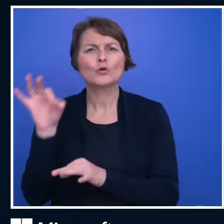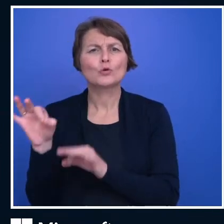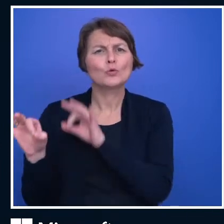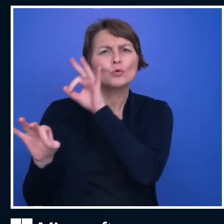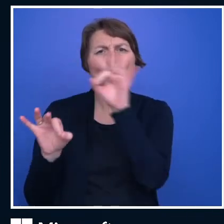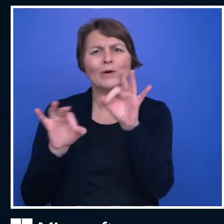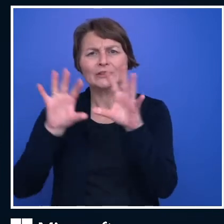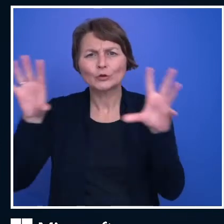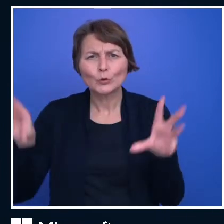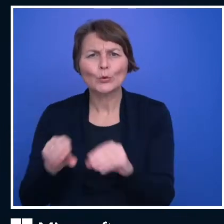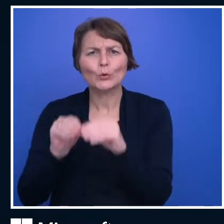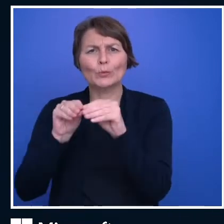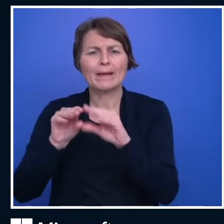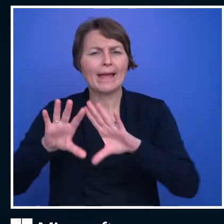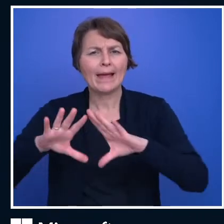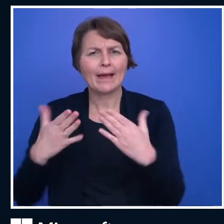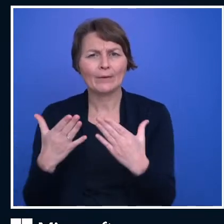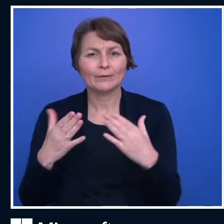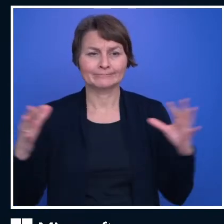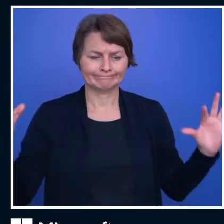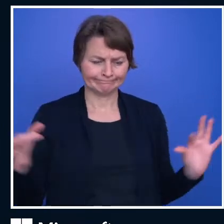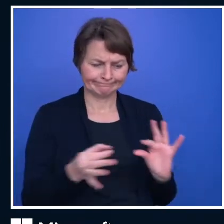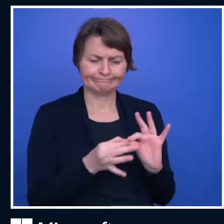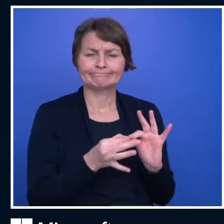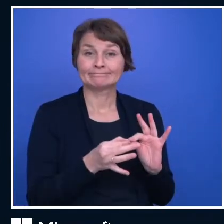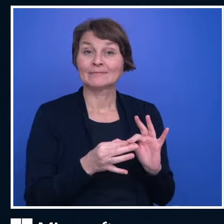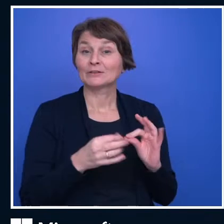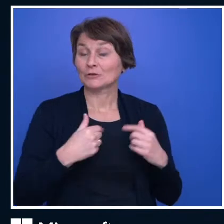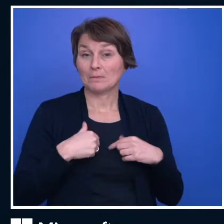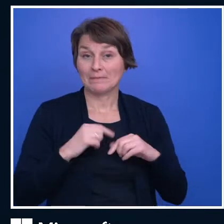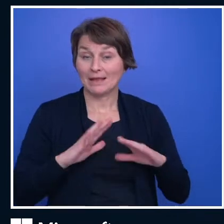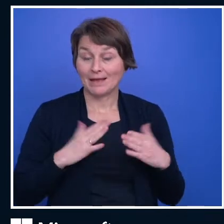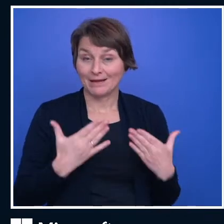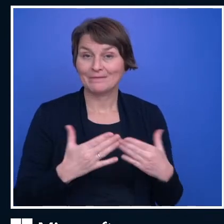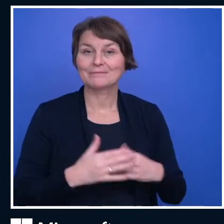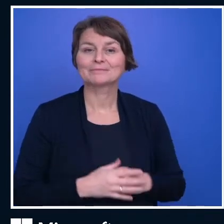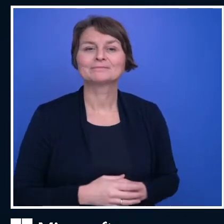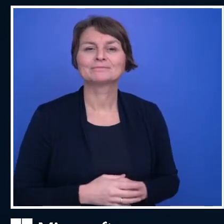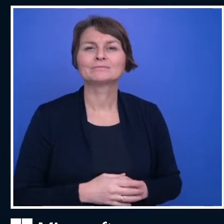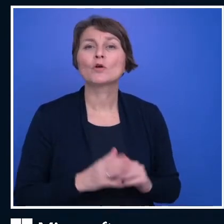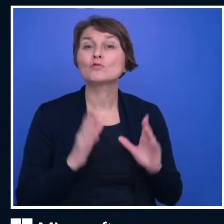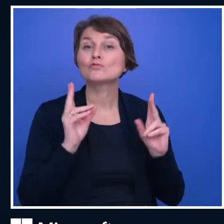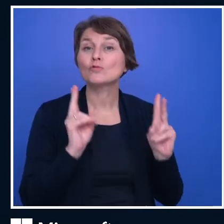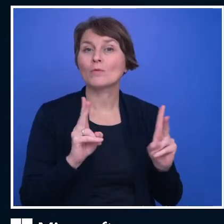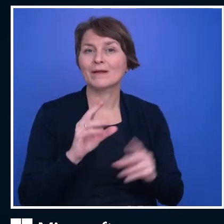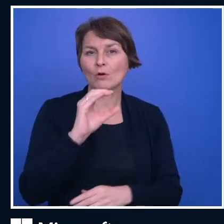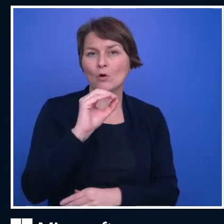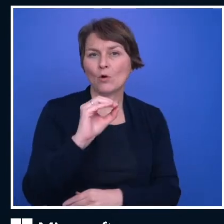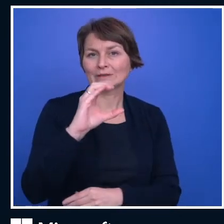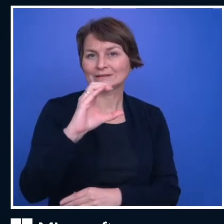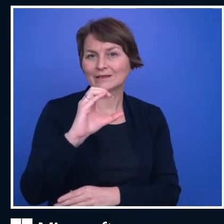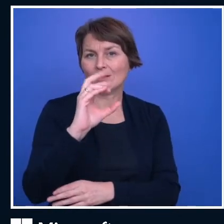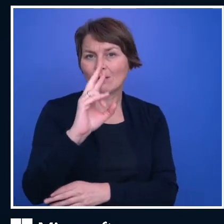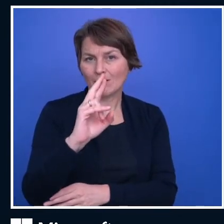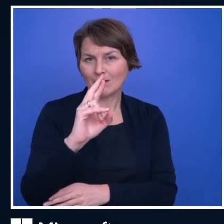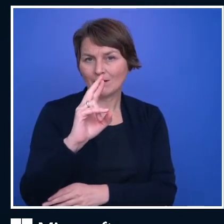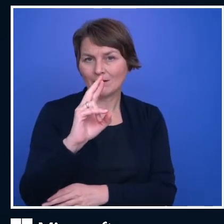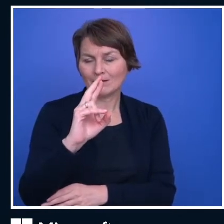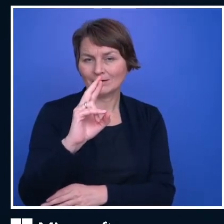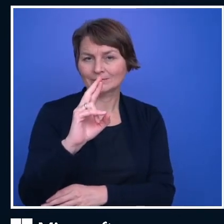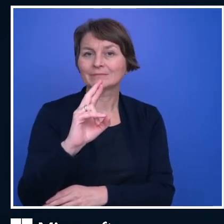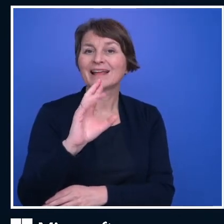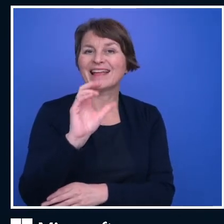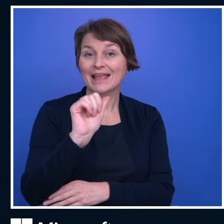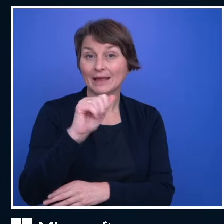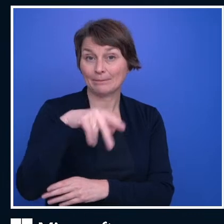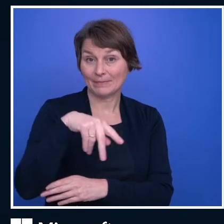work? So what I did was, usually we use the OCR API. So what I did was I have a